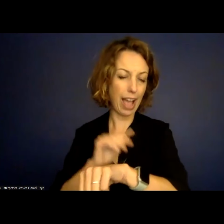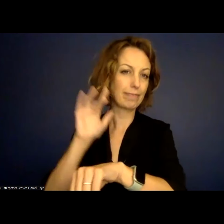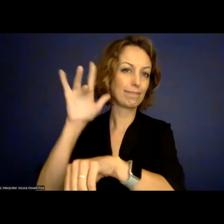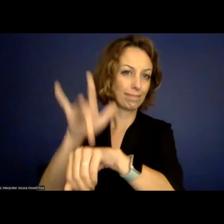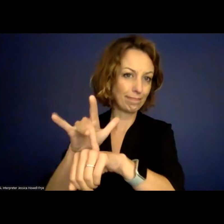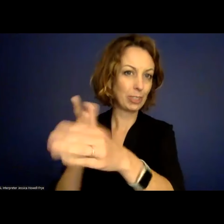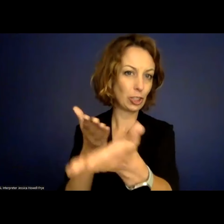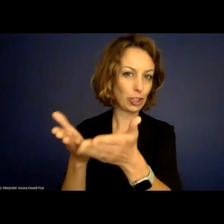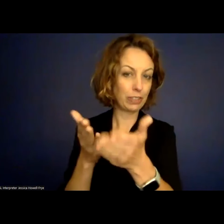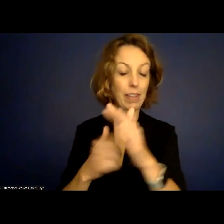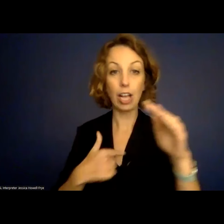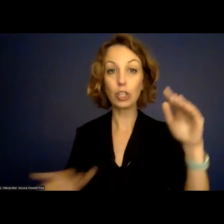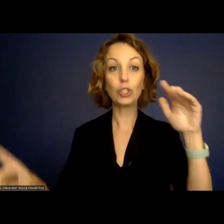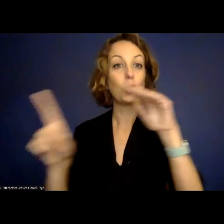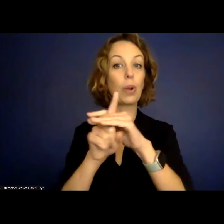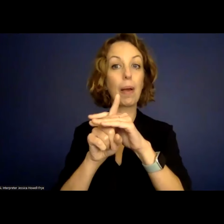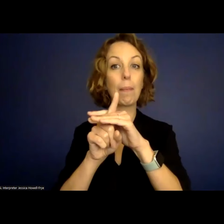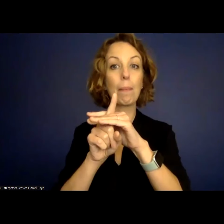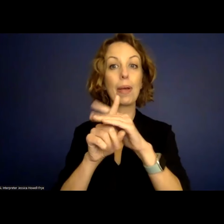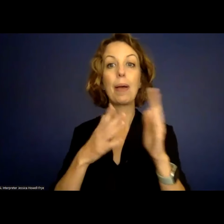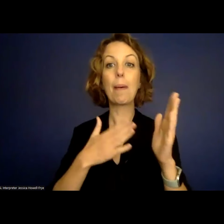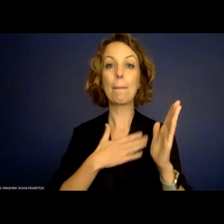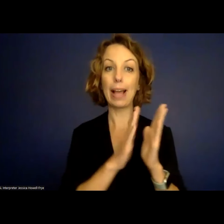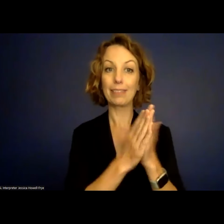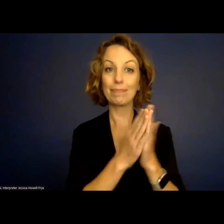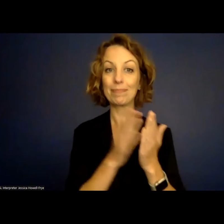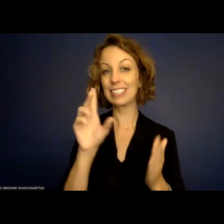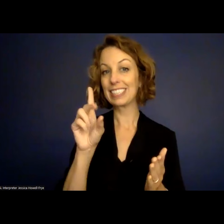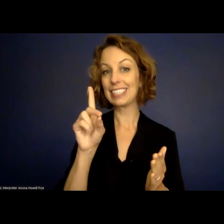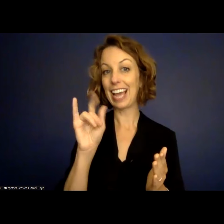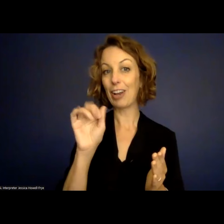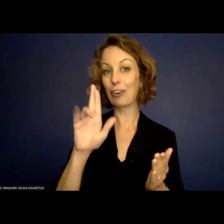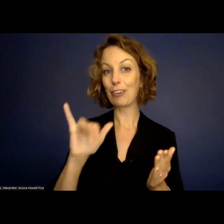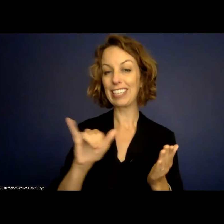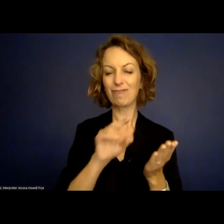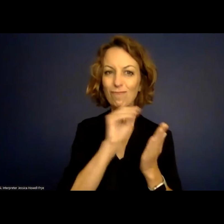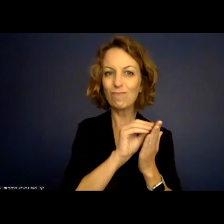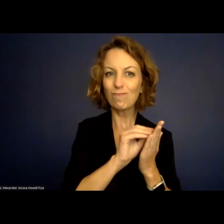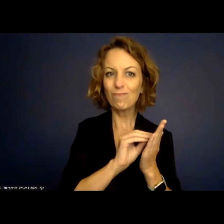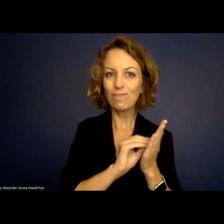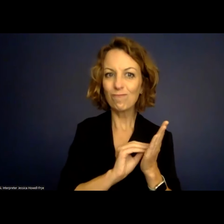But I showed up, my diary in hand, making copious entries from my